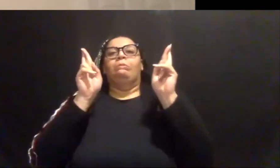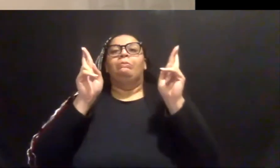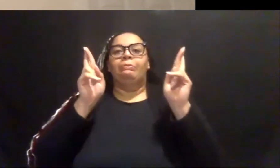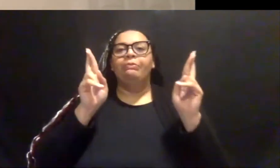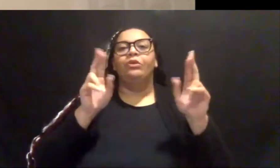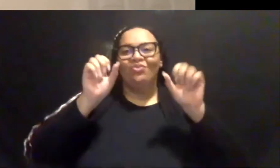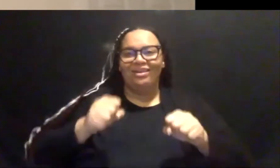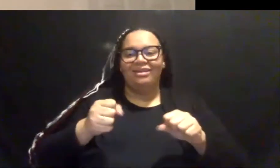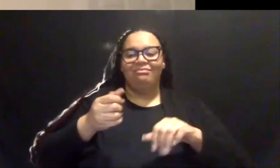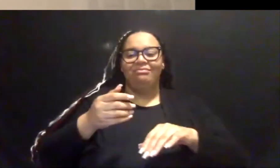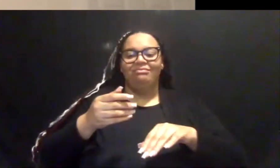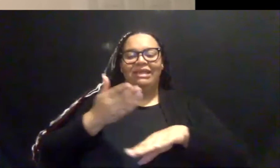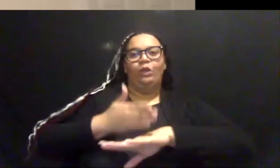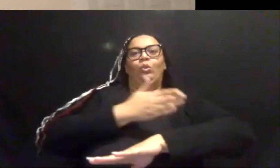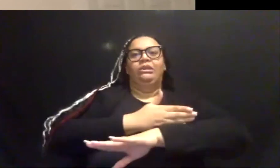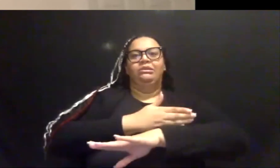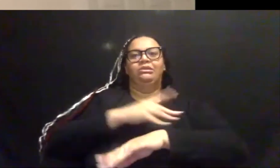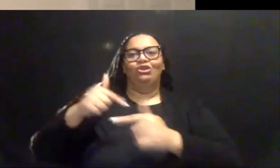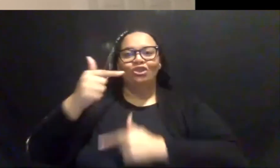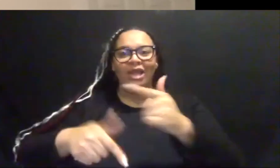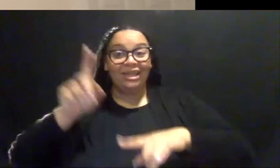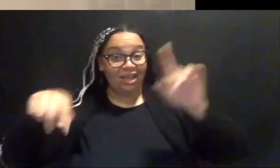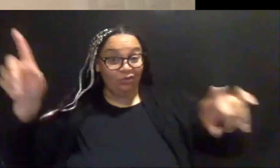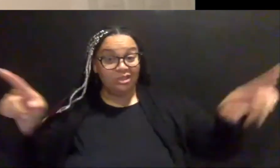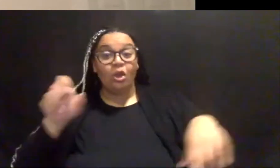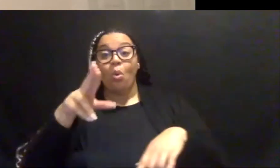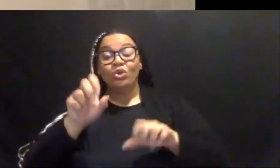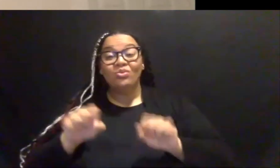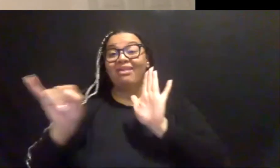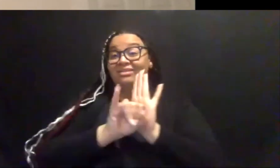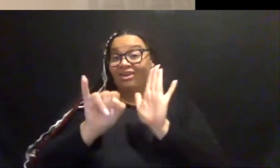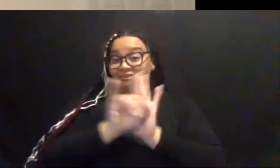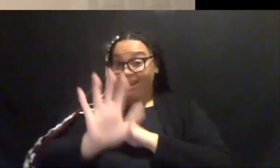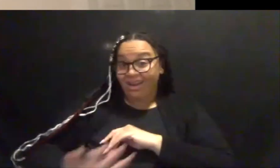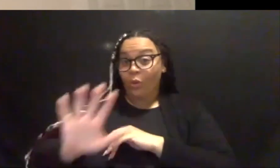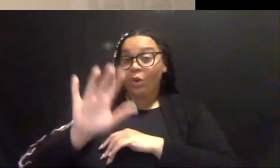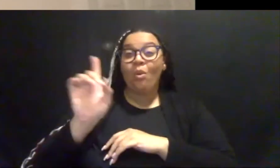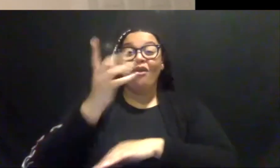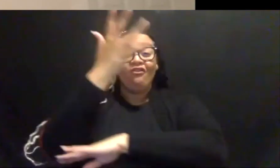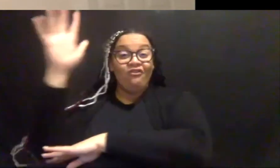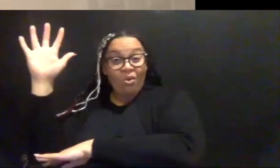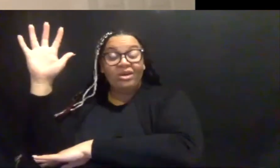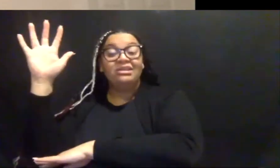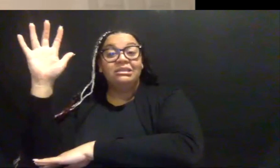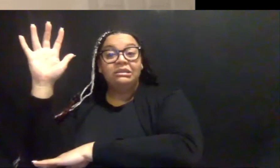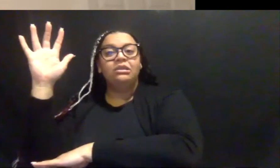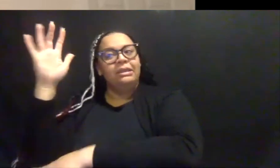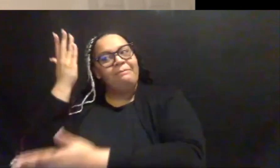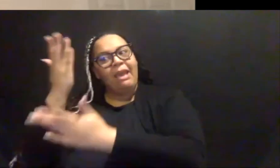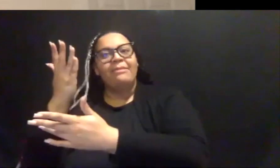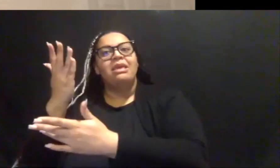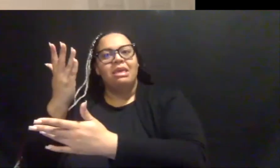genetic diversity. Or you can identify an area where the forest is likely to be lost.